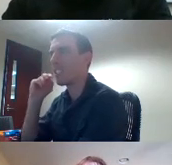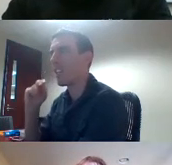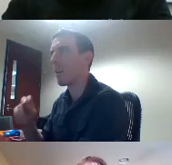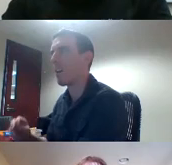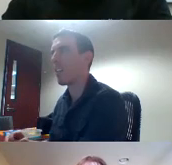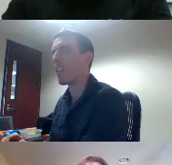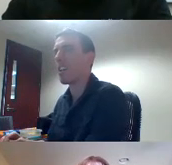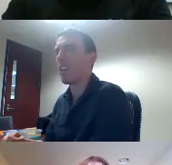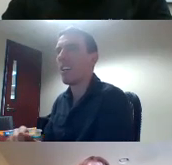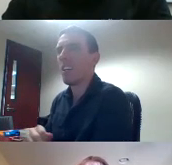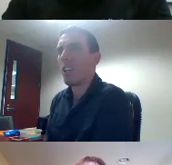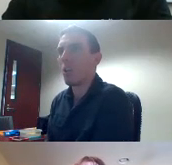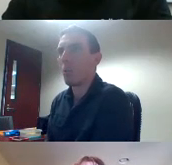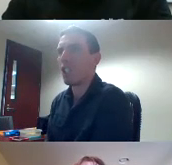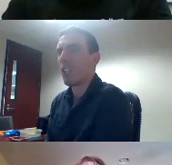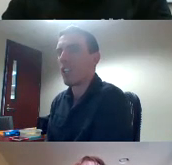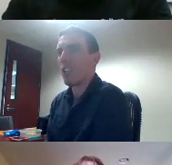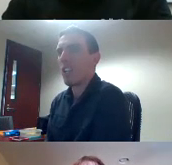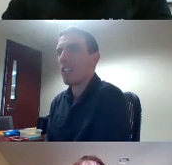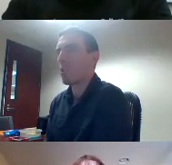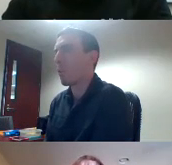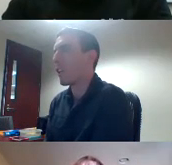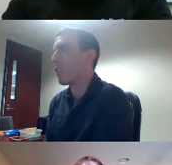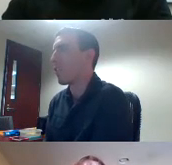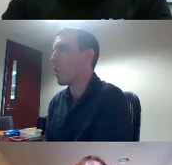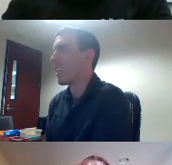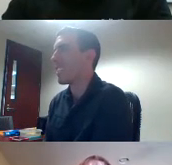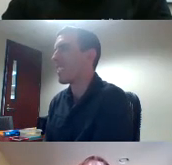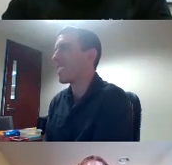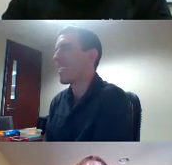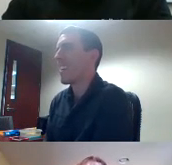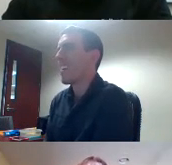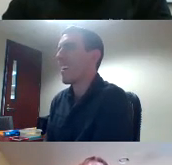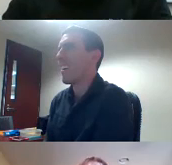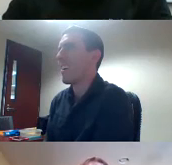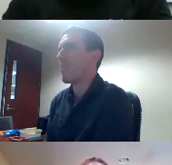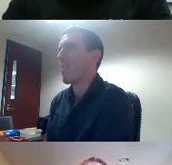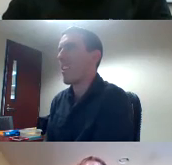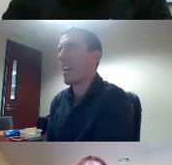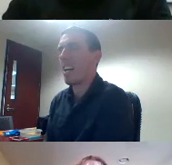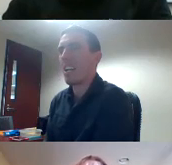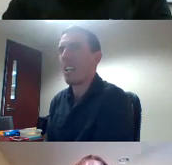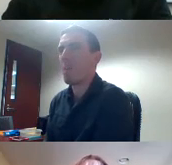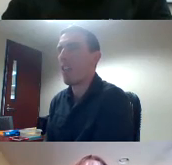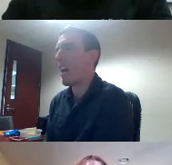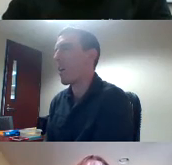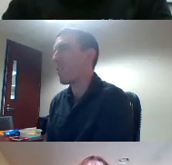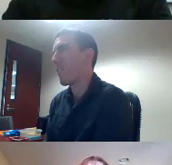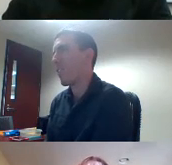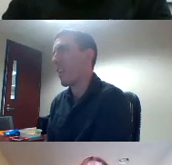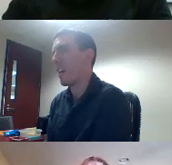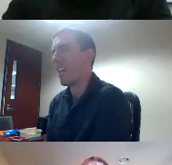students a lot is I am not the originator and creator of all ideas. Um, I'm